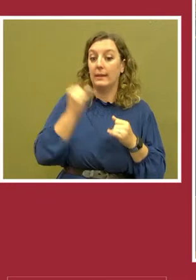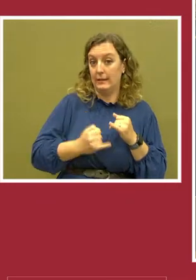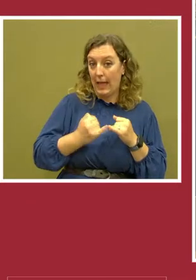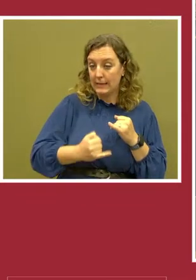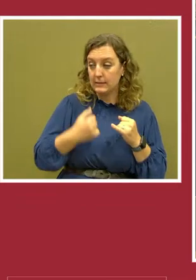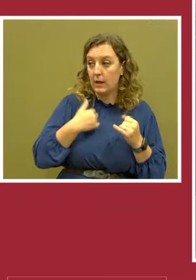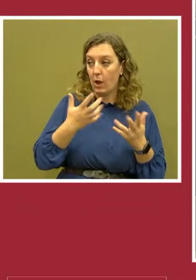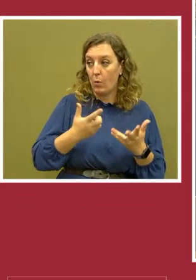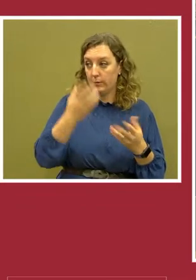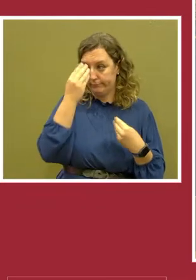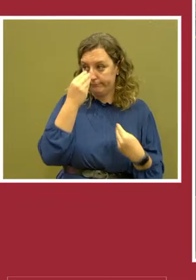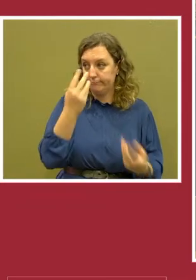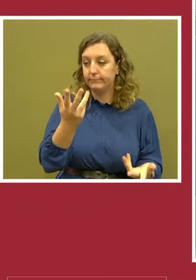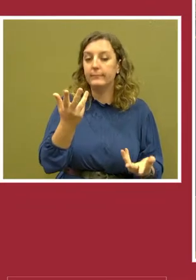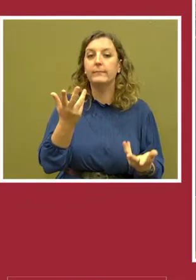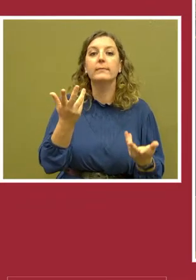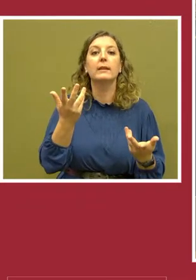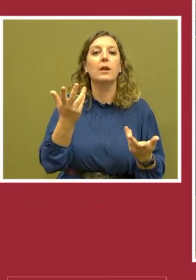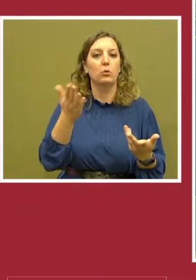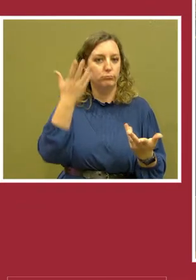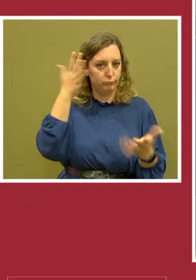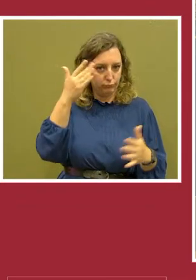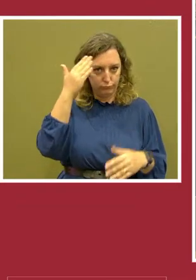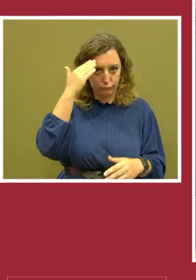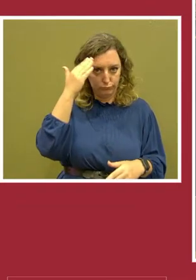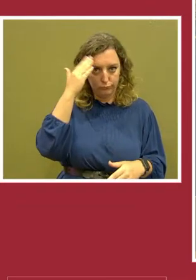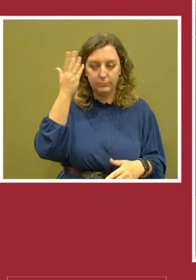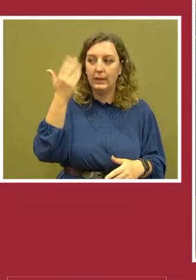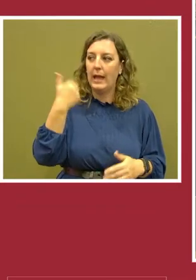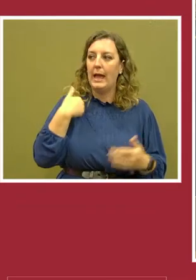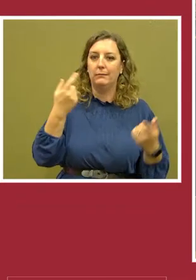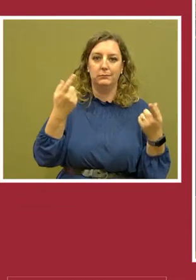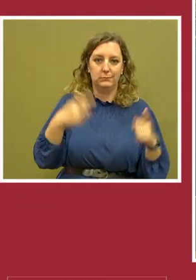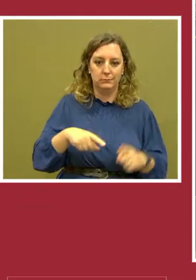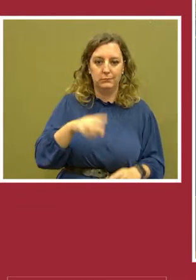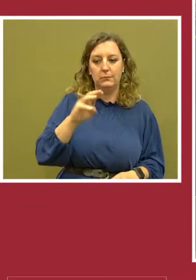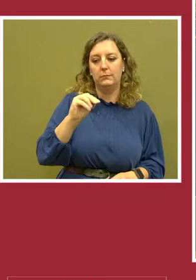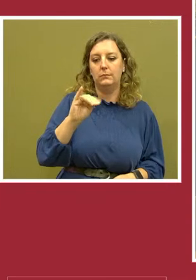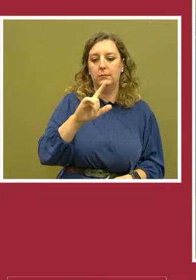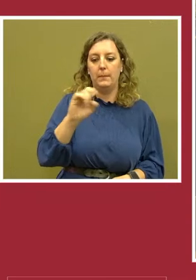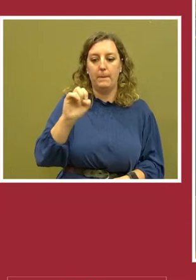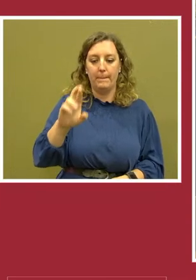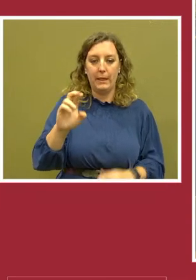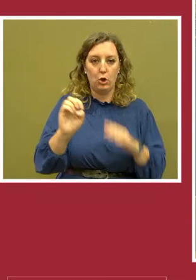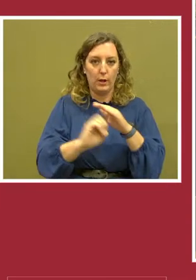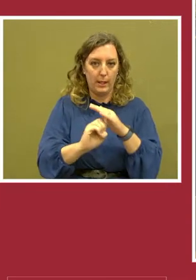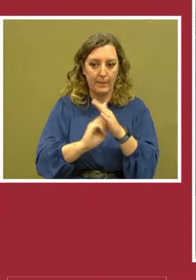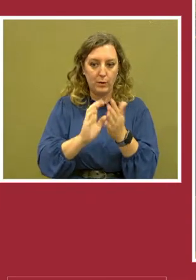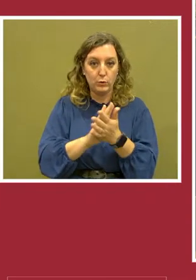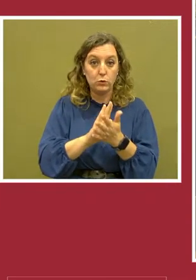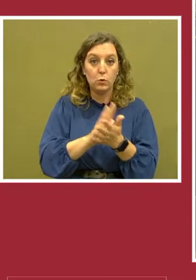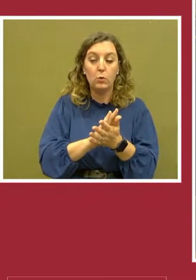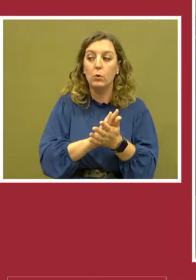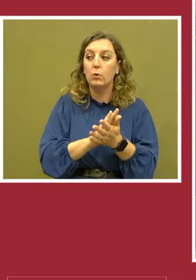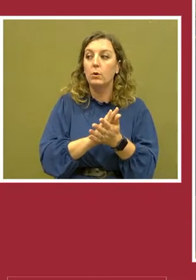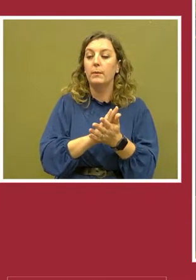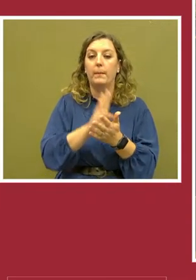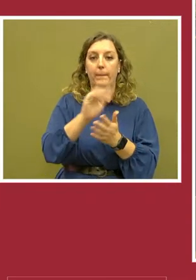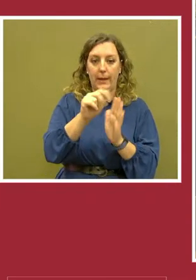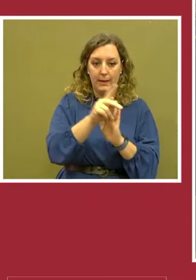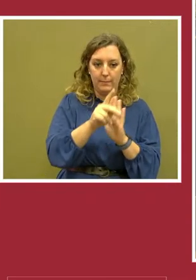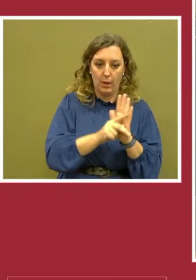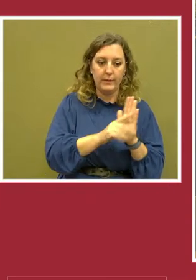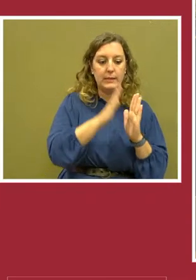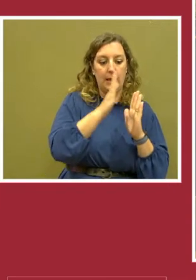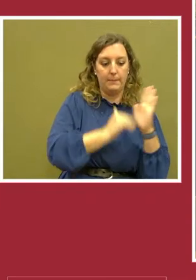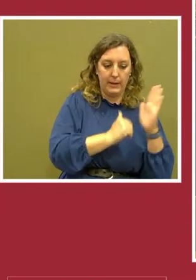to share, you are quite aware that we had an incident at Miller Elementary School in which we, by policy, painted